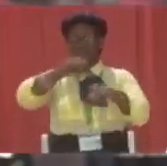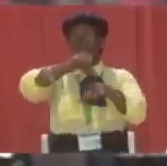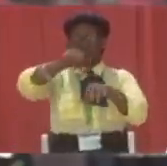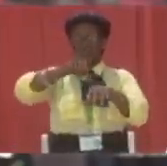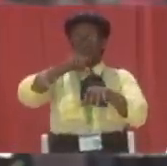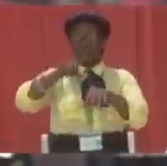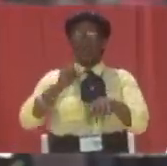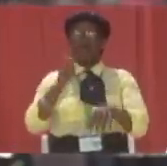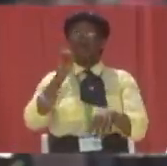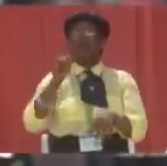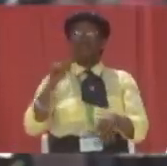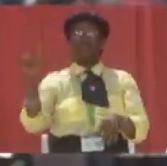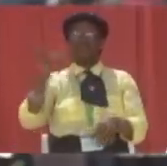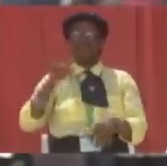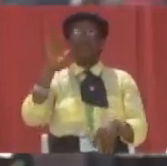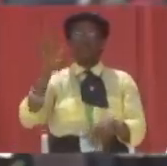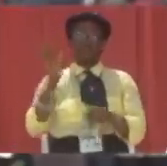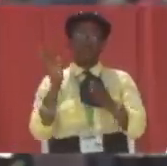offering.